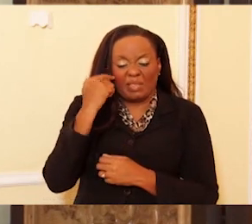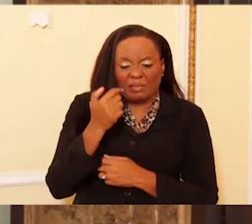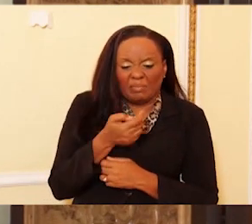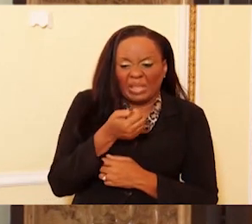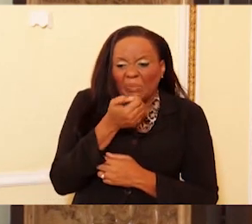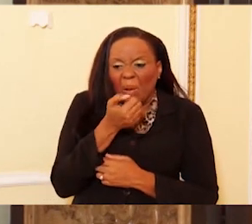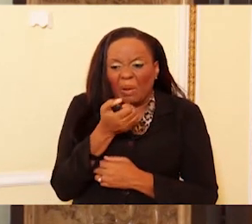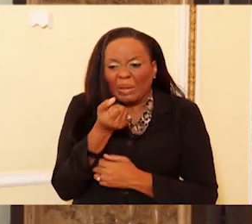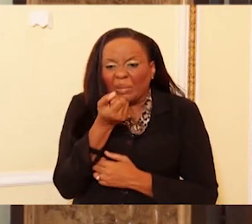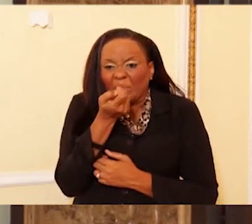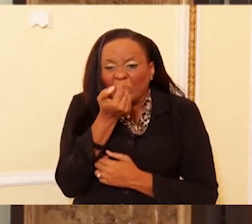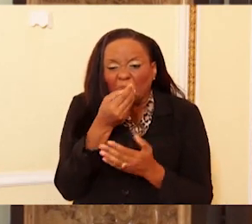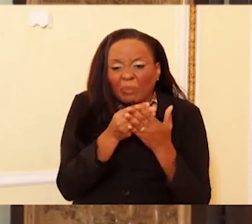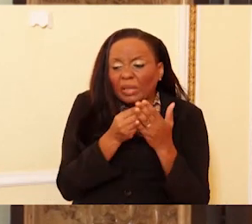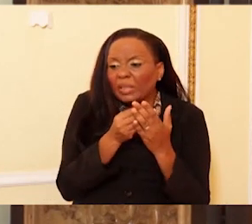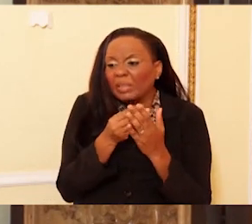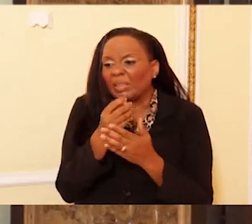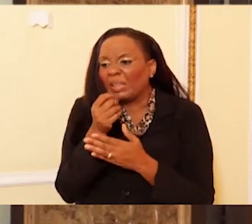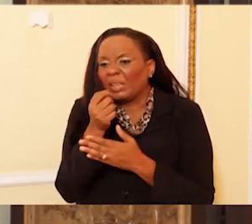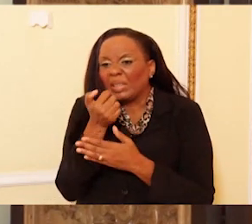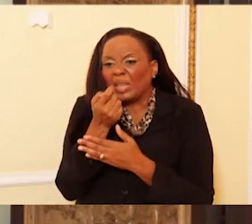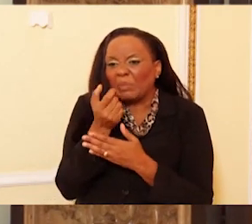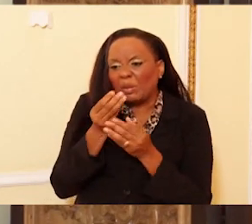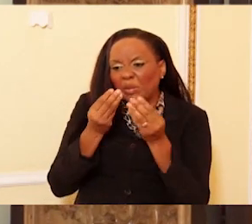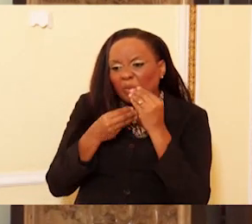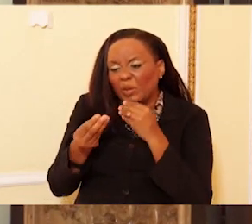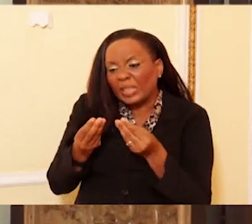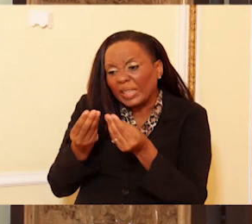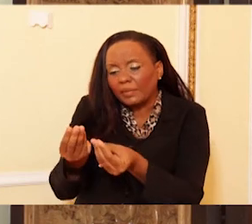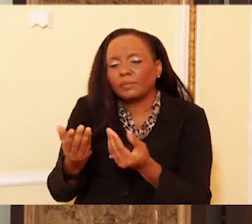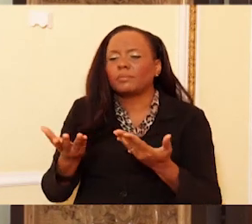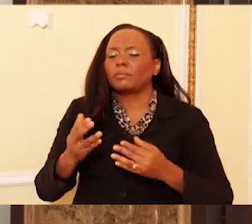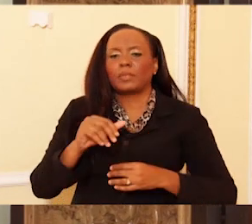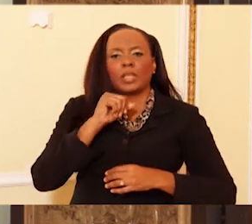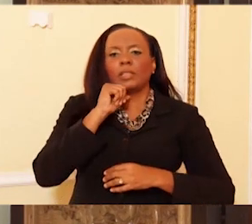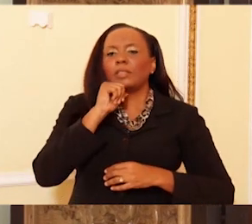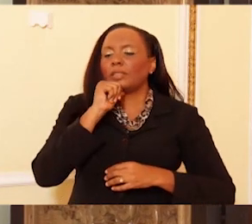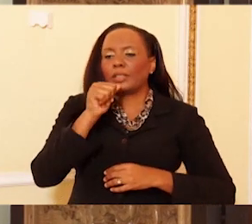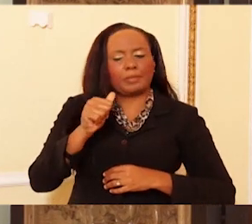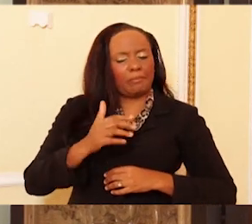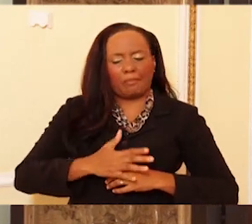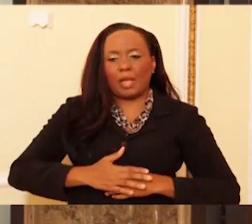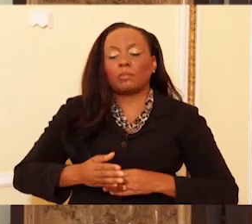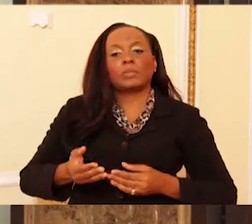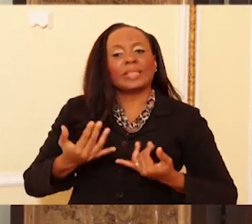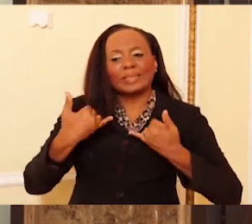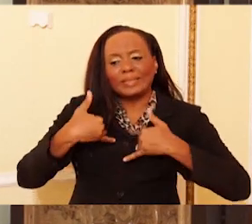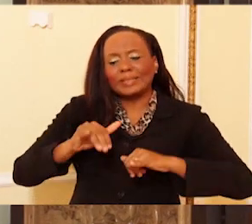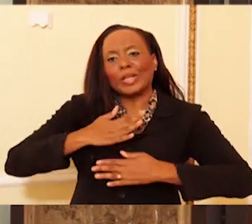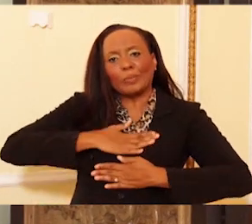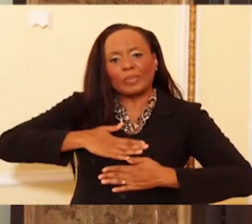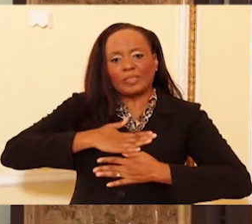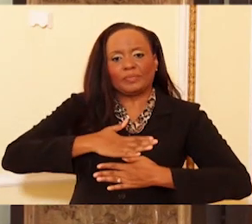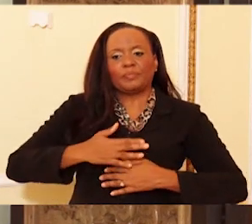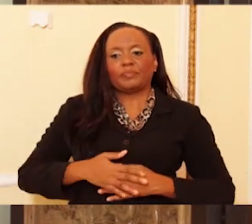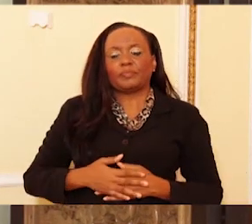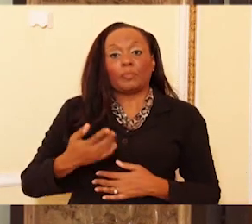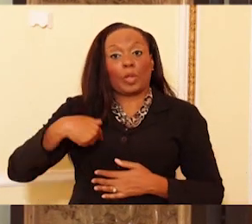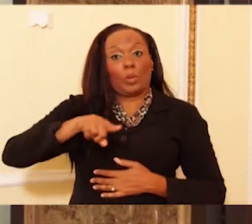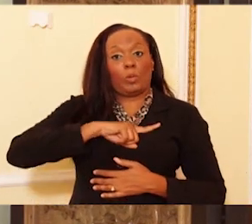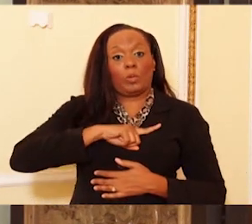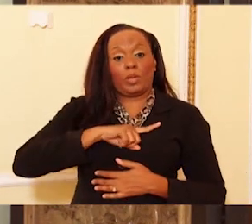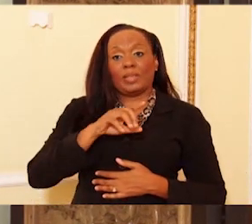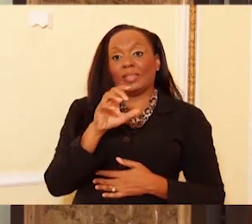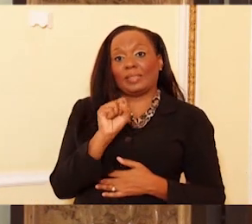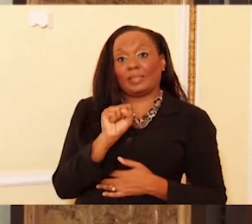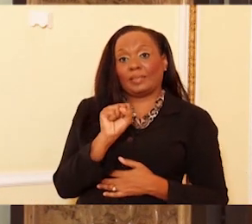small. We at the Sandy Lane Charitable Trust are a very small charity, but with a big heart. But we could